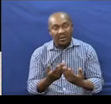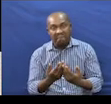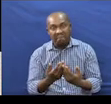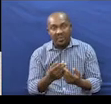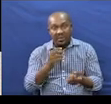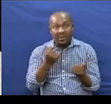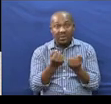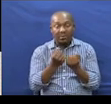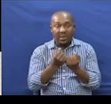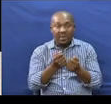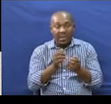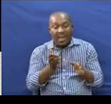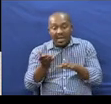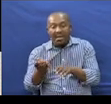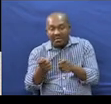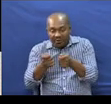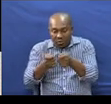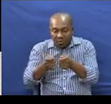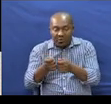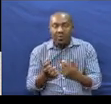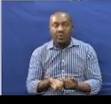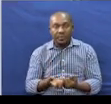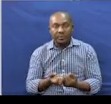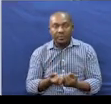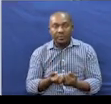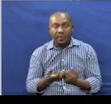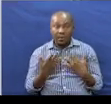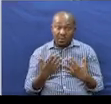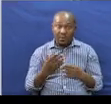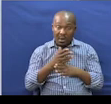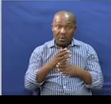the case of death rate, it is well understood.